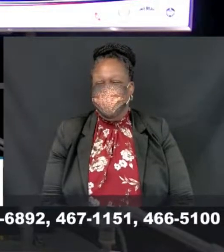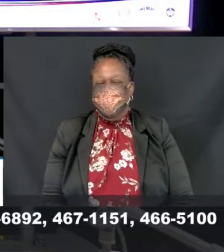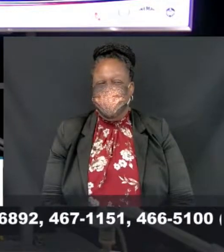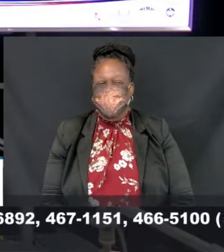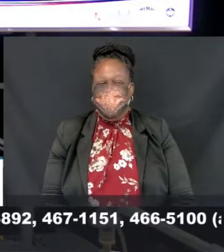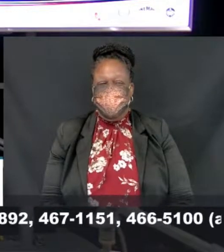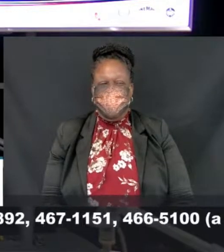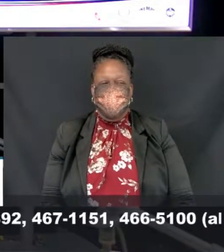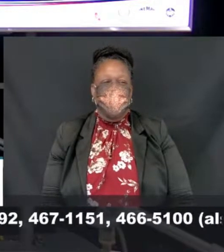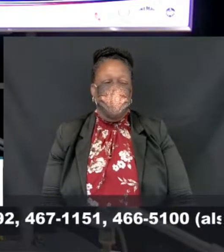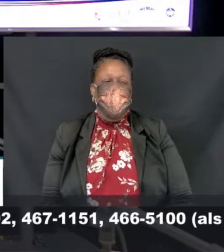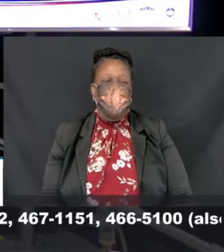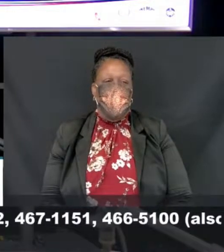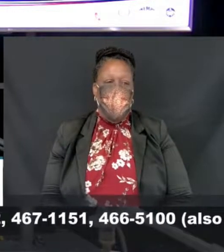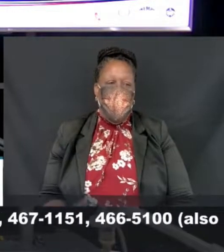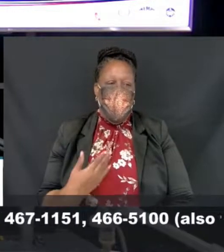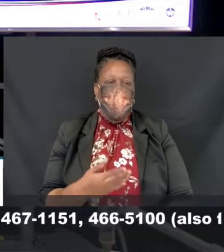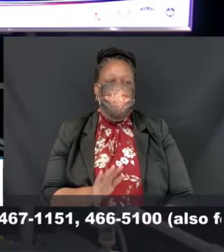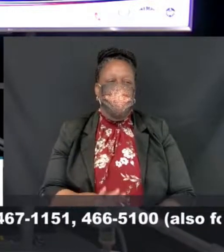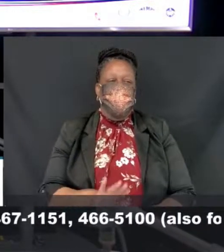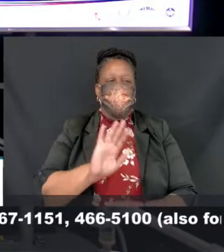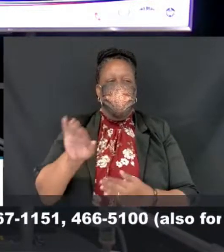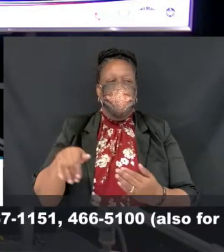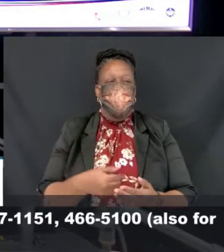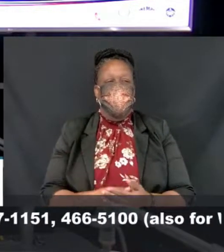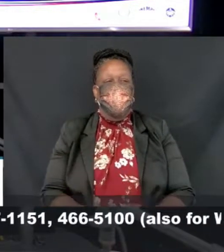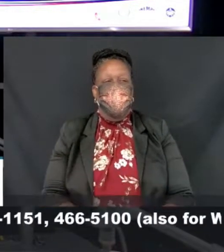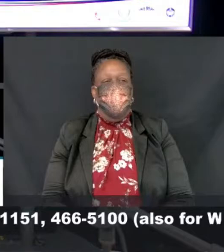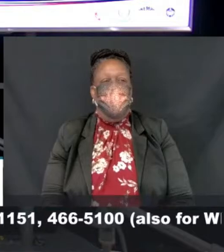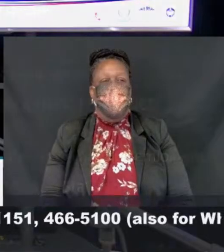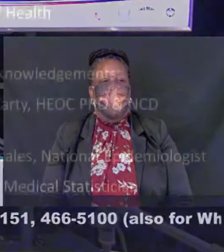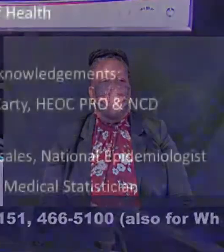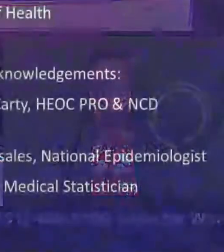Thank you, Mr. Williams, and a pleasant good afternoon to everyone.